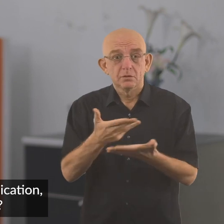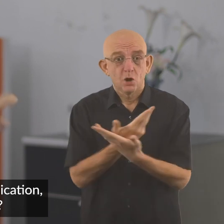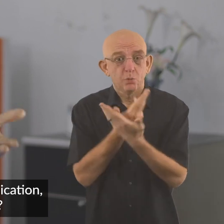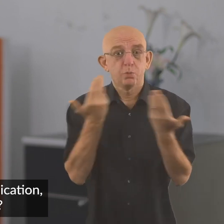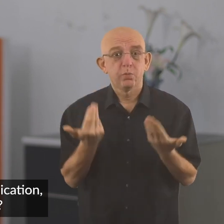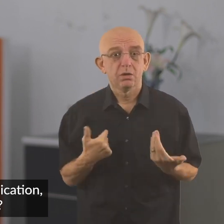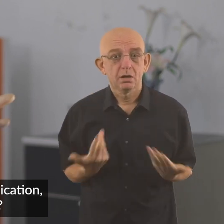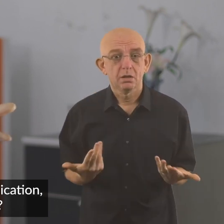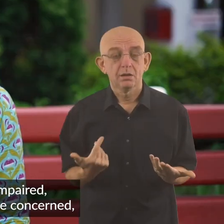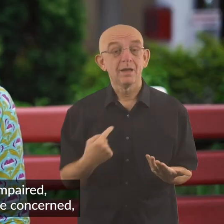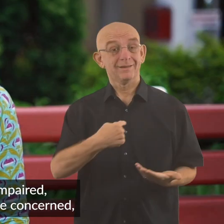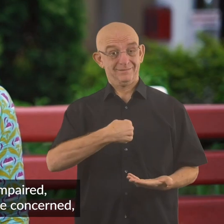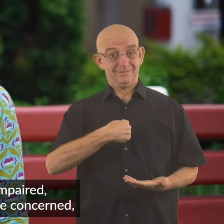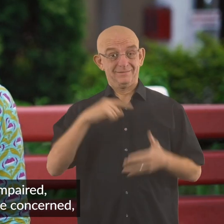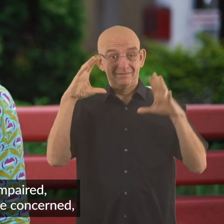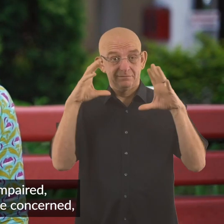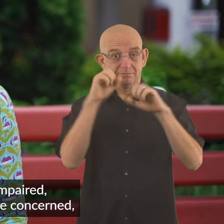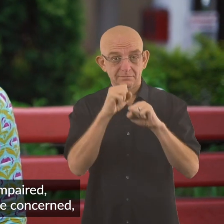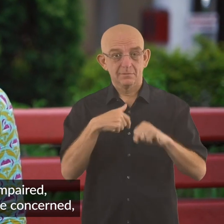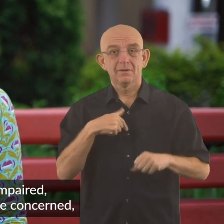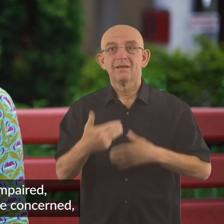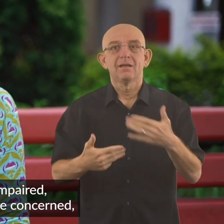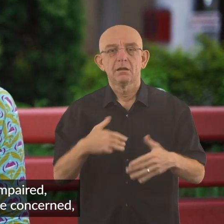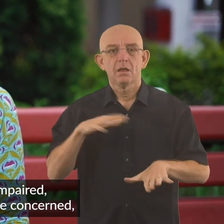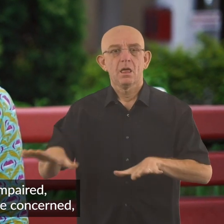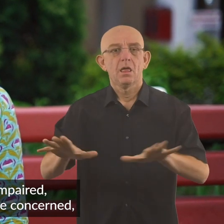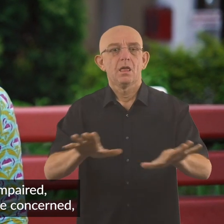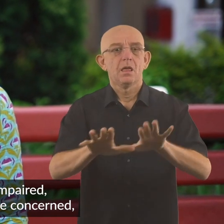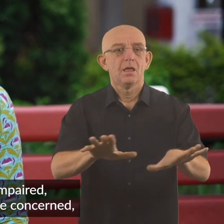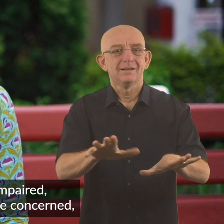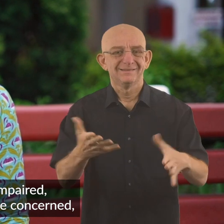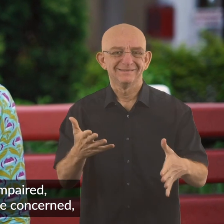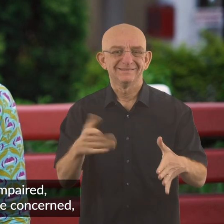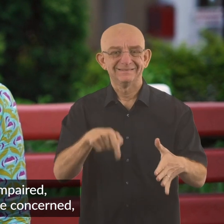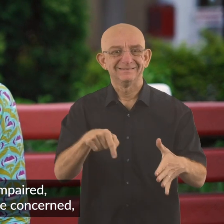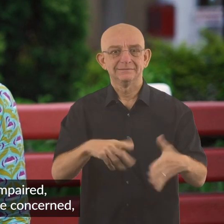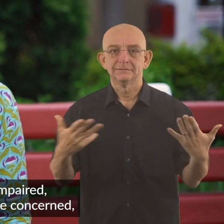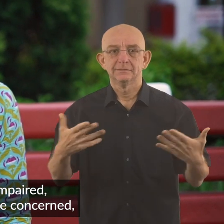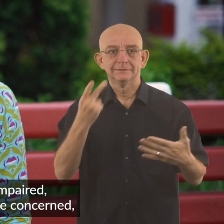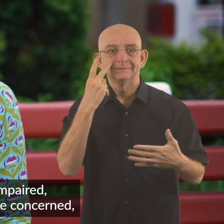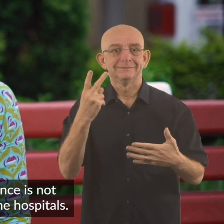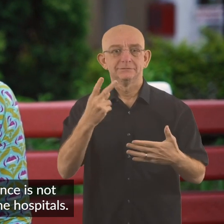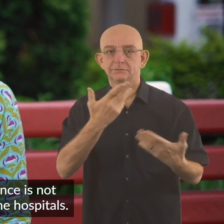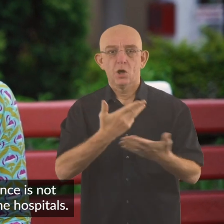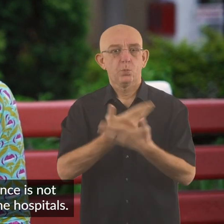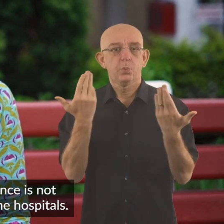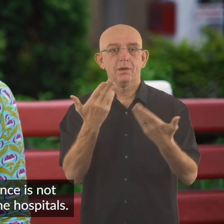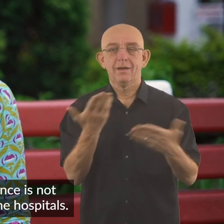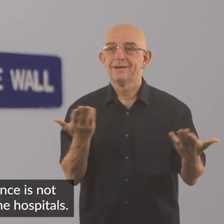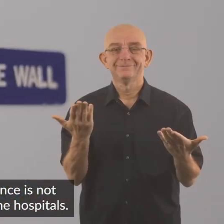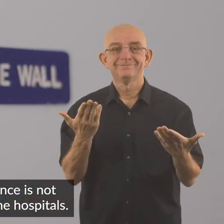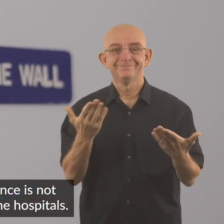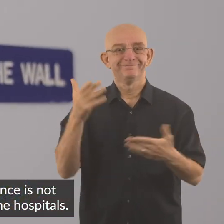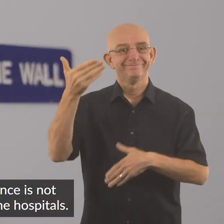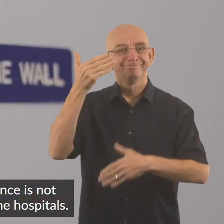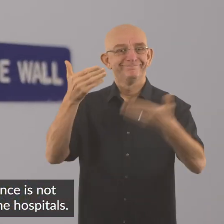communication? The interpreter. Because I'm visually impaired, so as far as physical barriers are concerned, the first